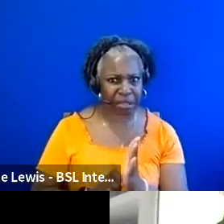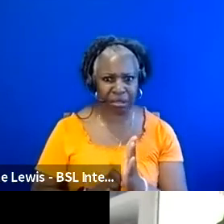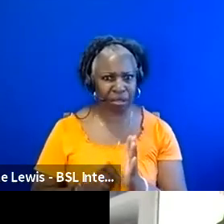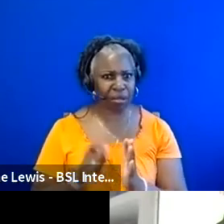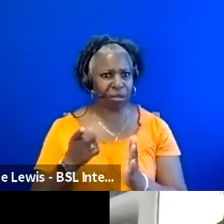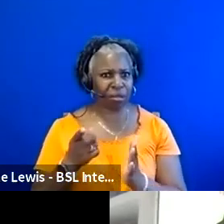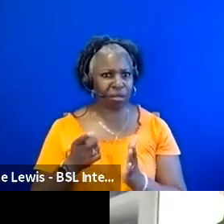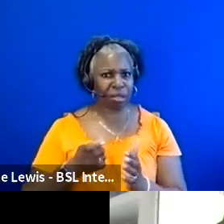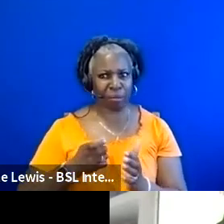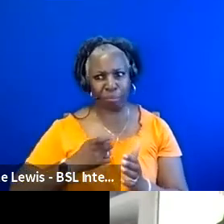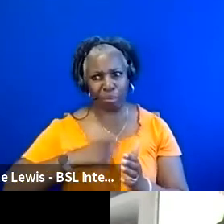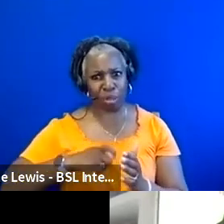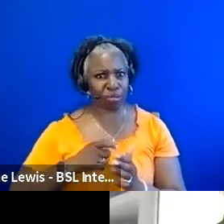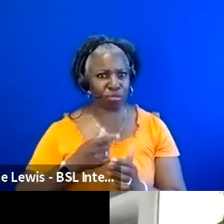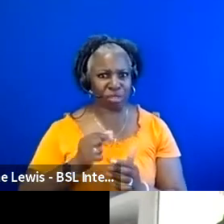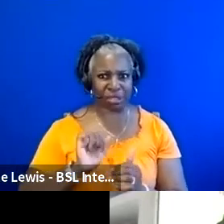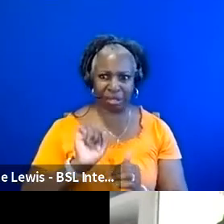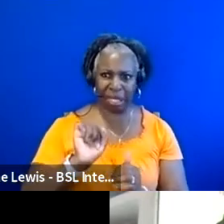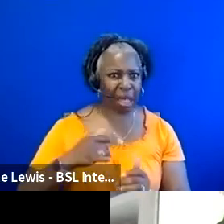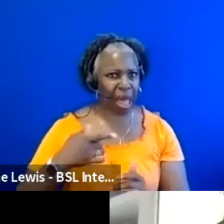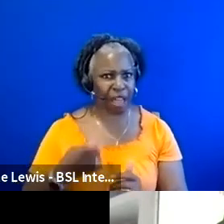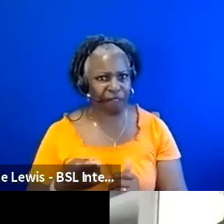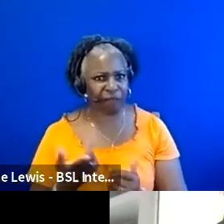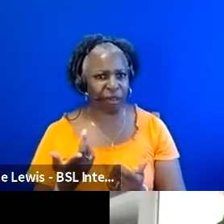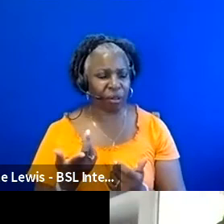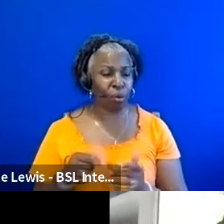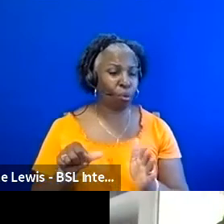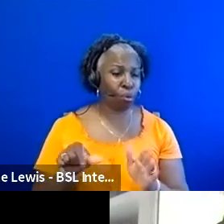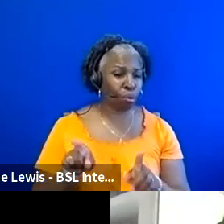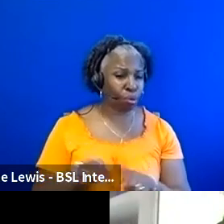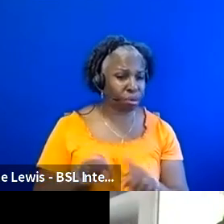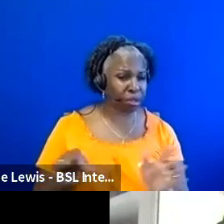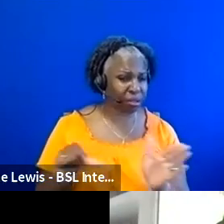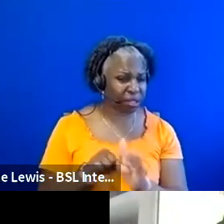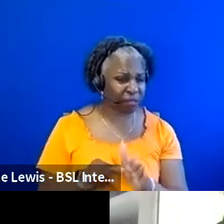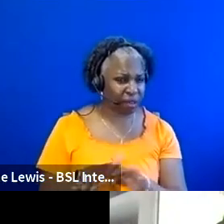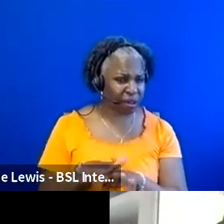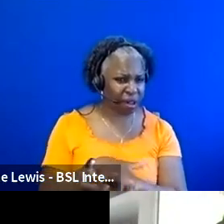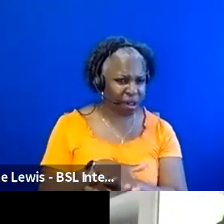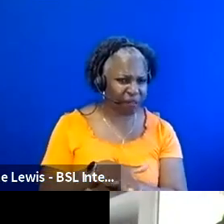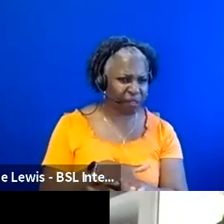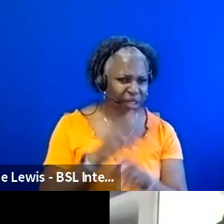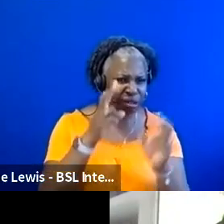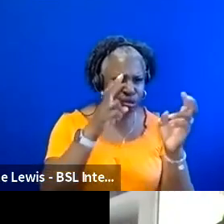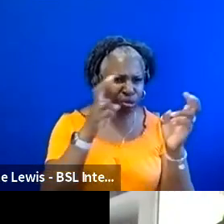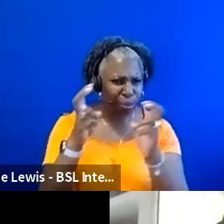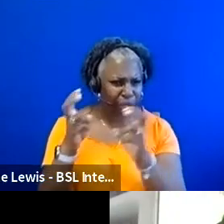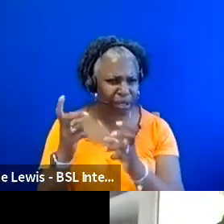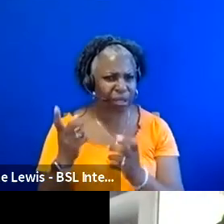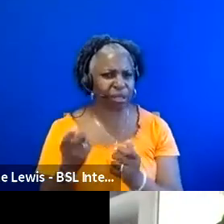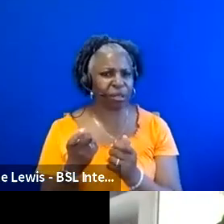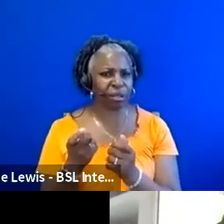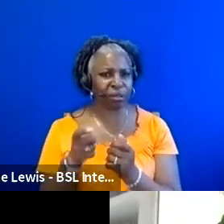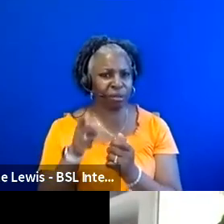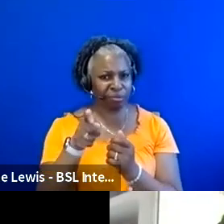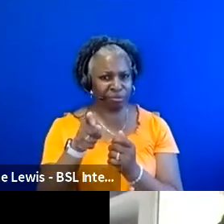of the personal risks, and also difficult to cover. And that's a topic that is very much explored in this